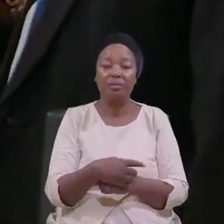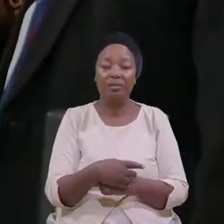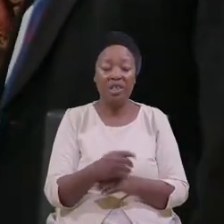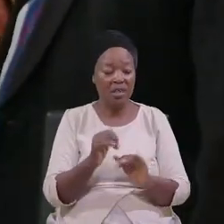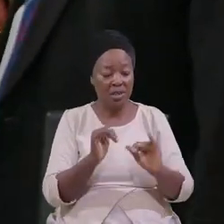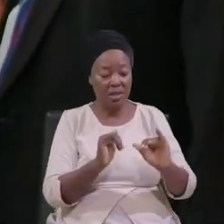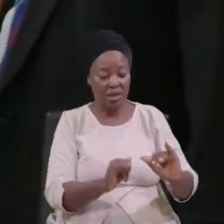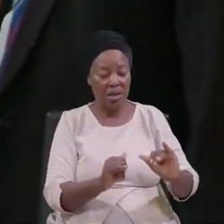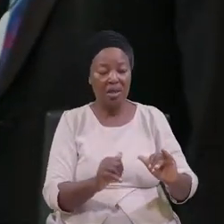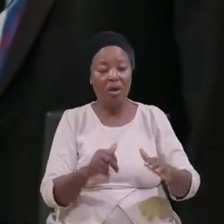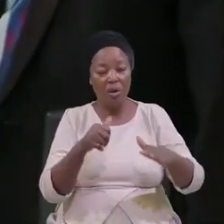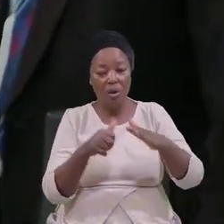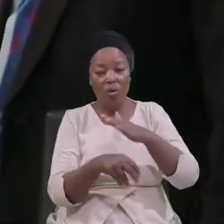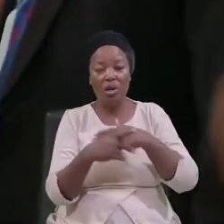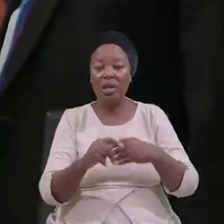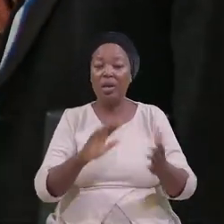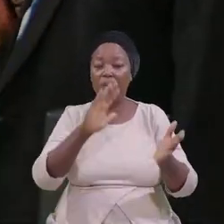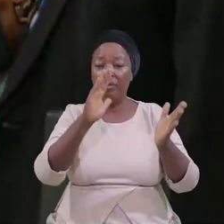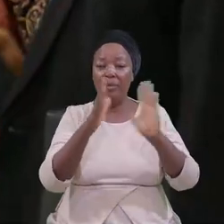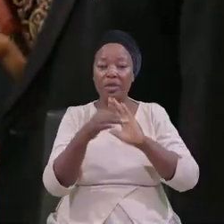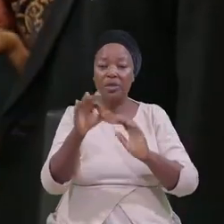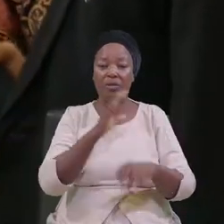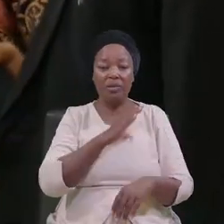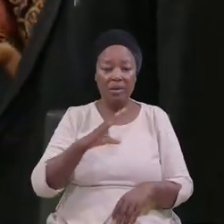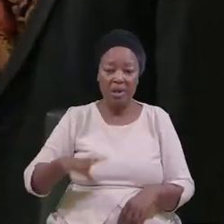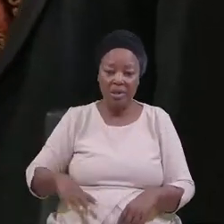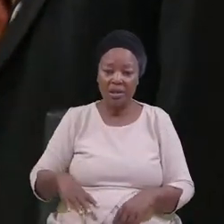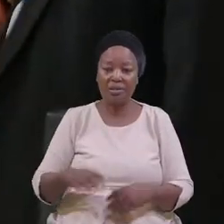Stay under the presence of Christ.